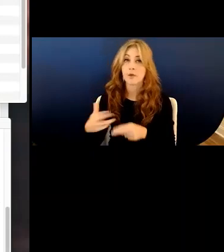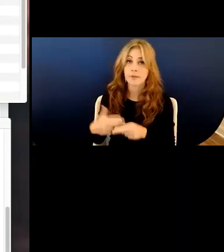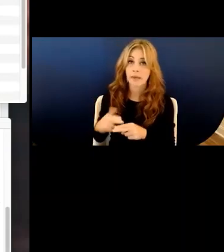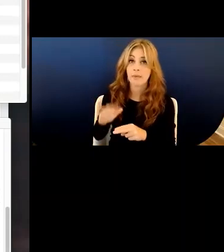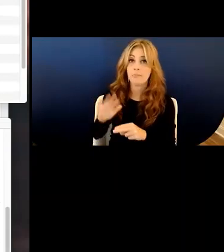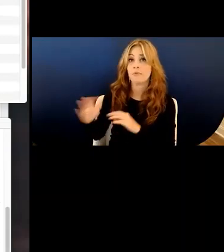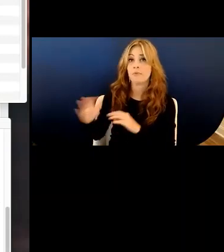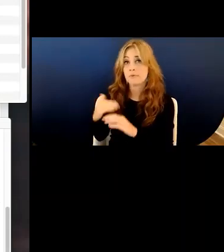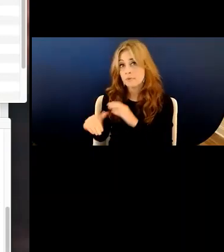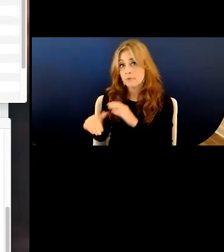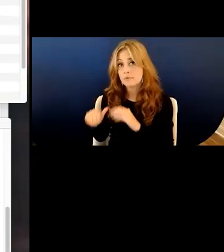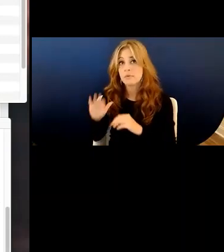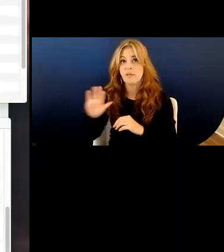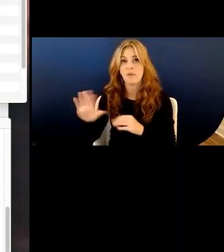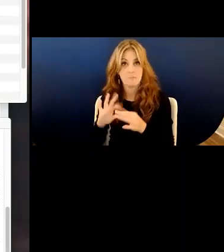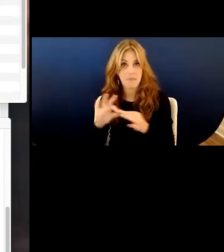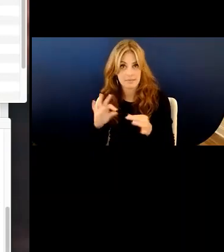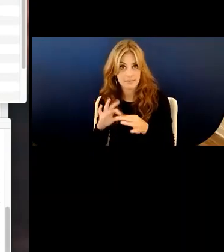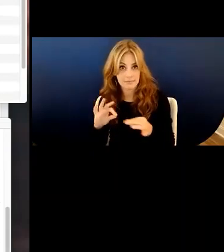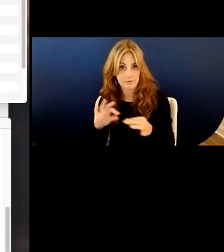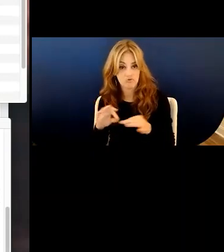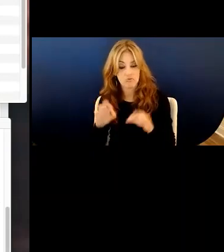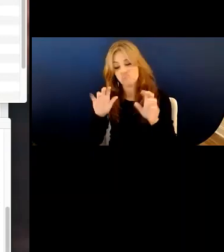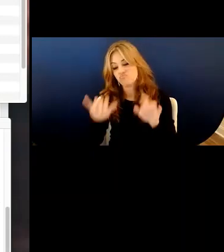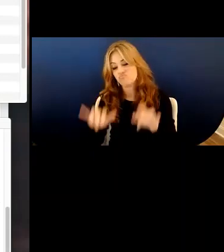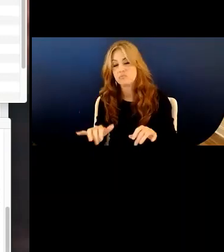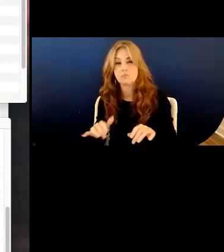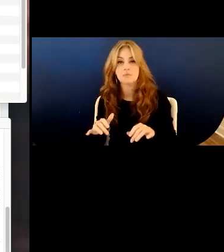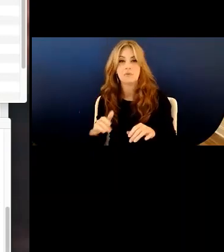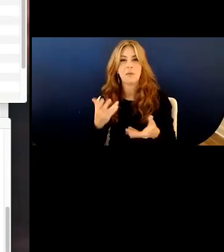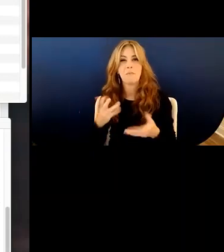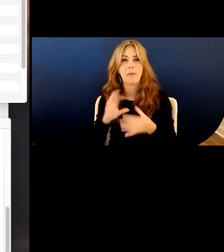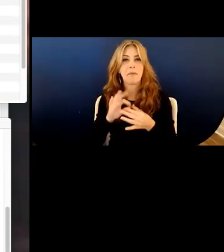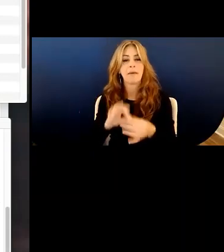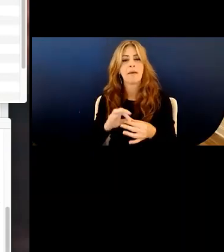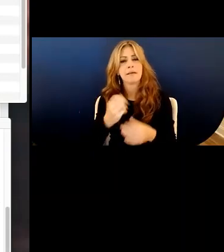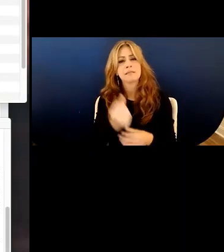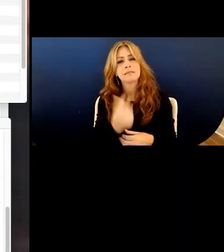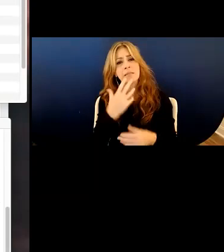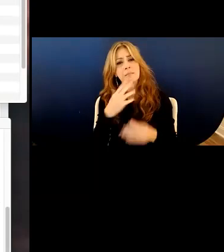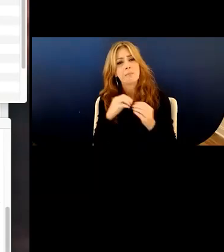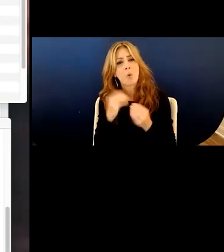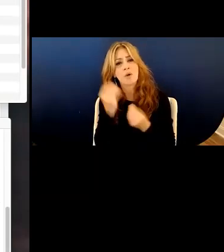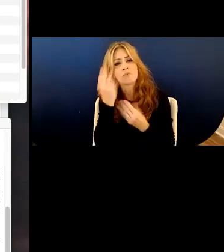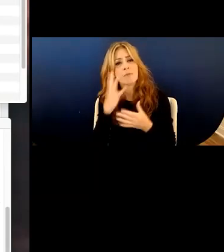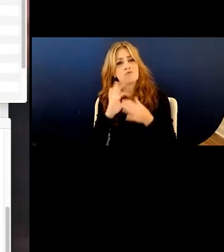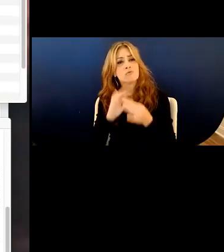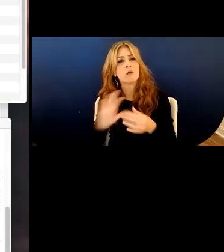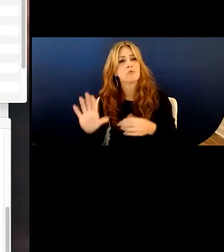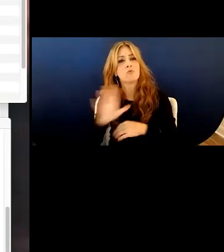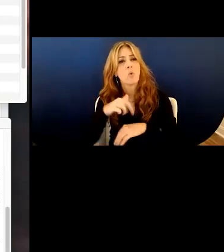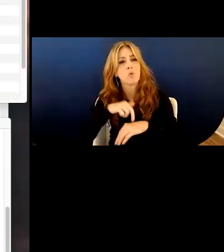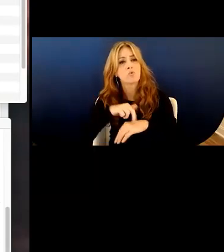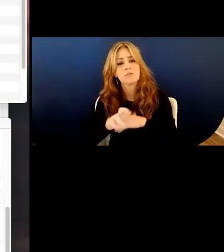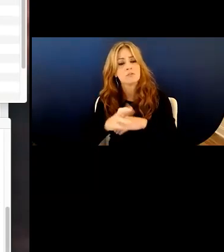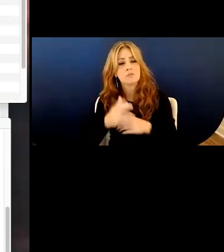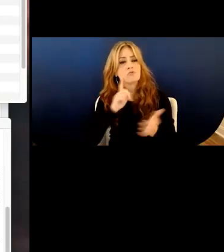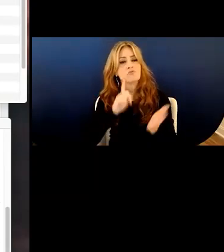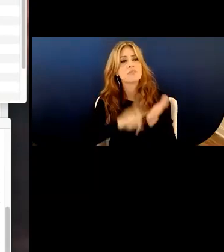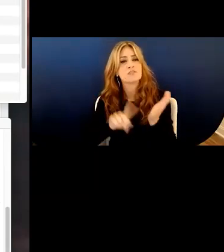address, and the message to you. Often it'll be, can you send me more information about your research? Can we arrange for a